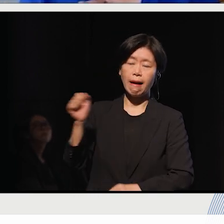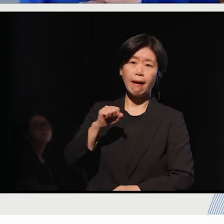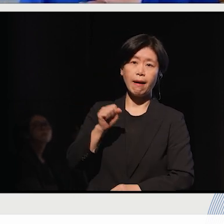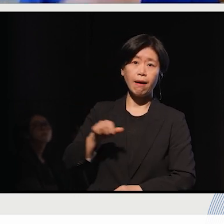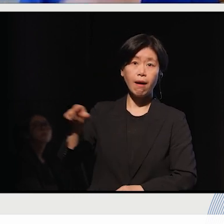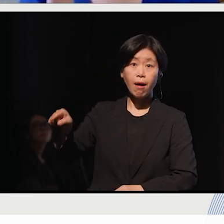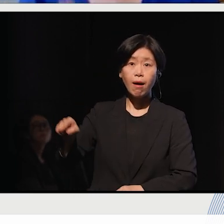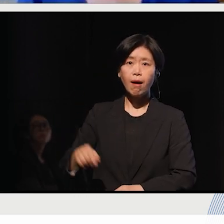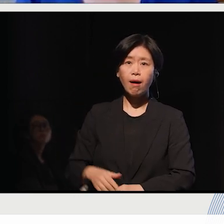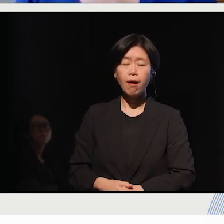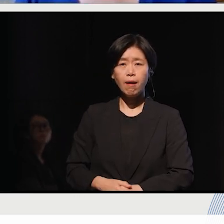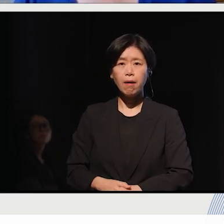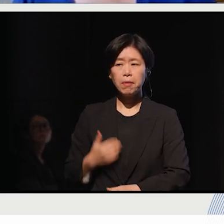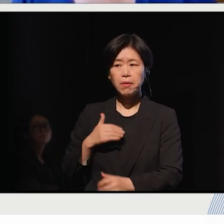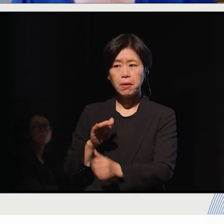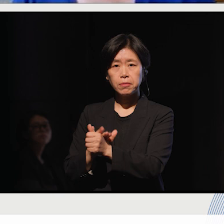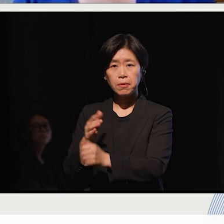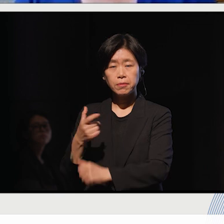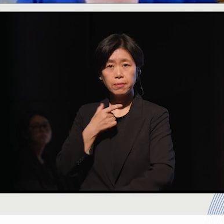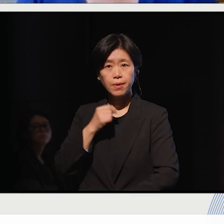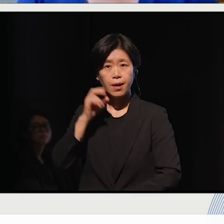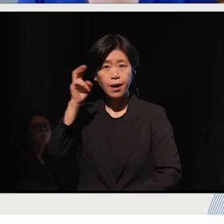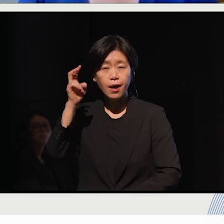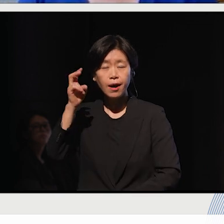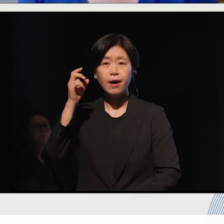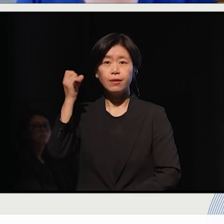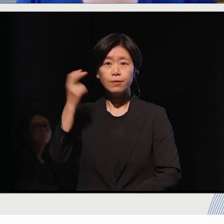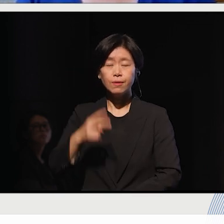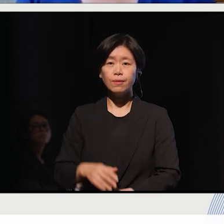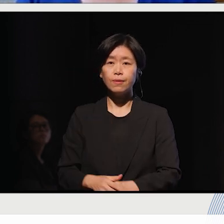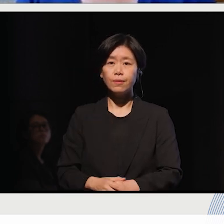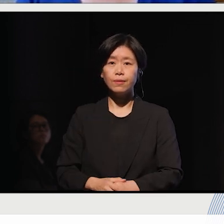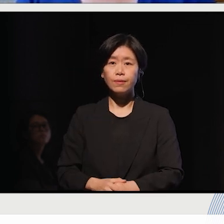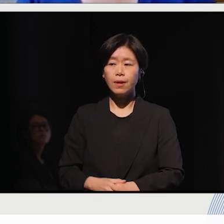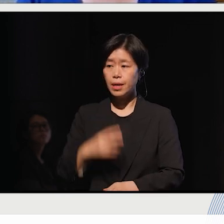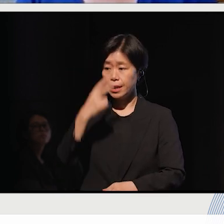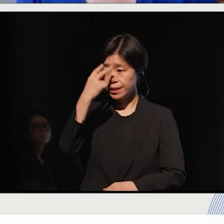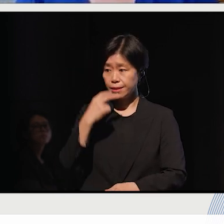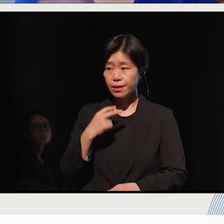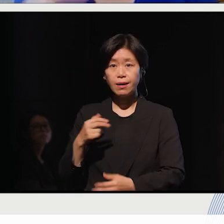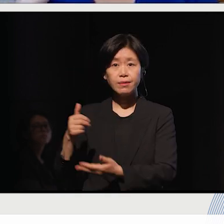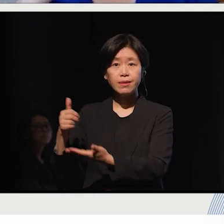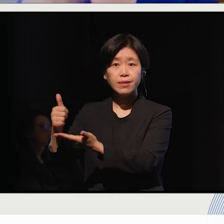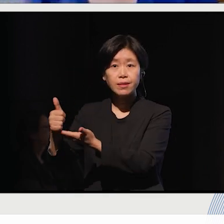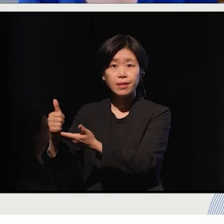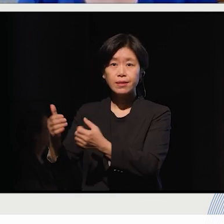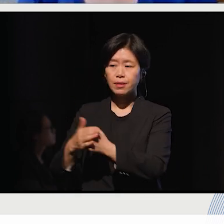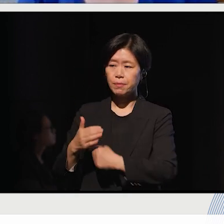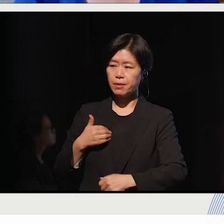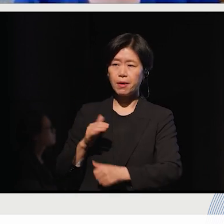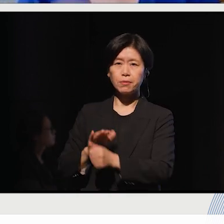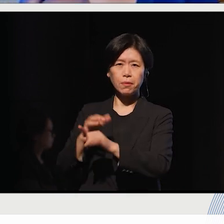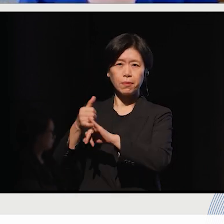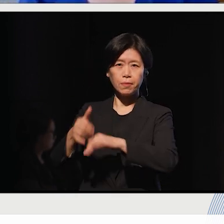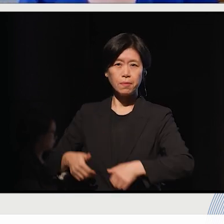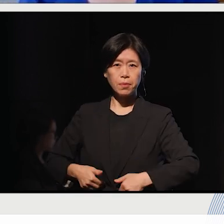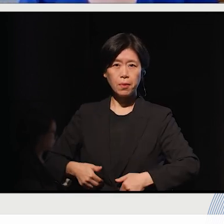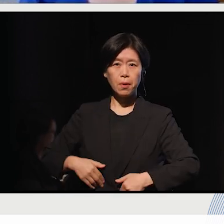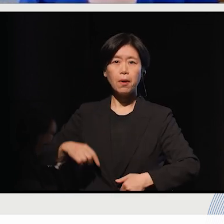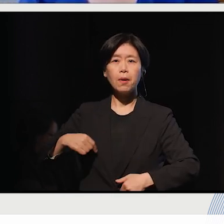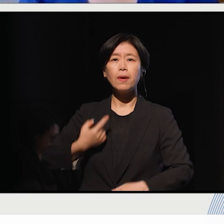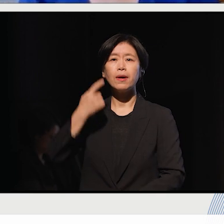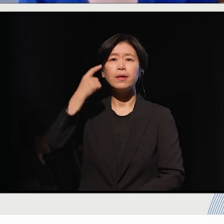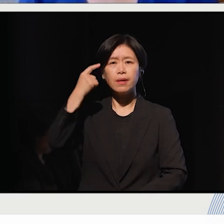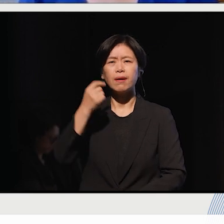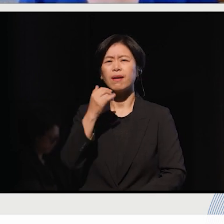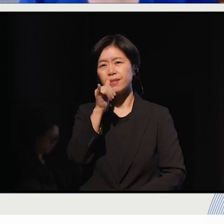help." That's an assumption. Maybe they need your help. Maybe they don't. You need to approach them. You introduce